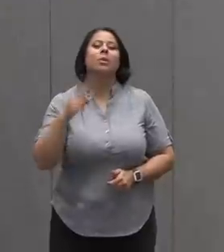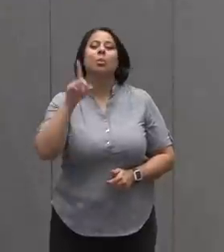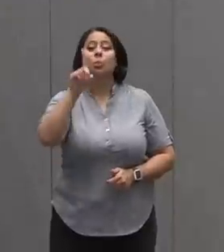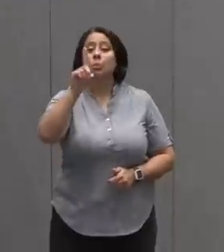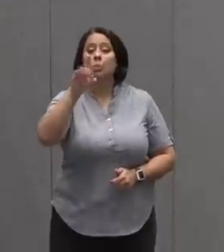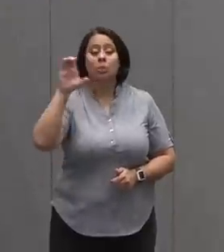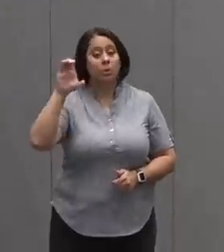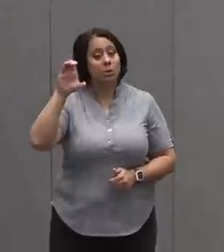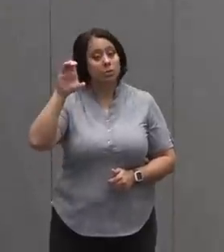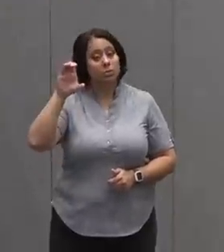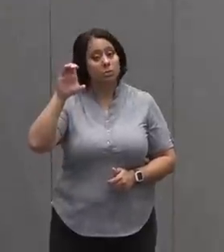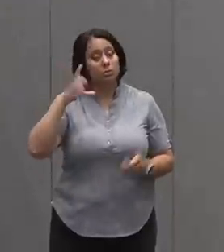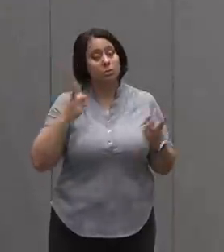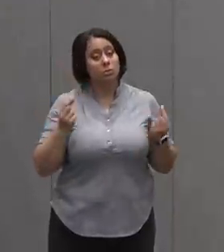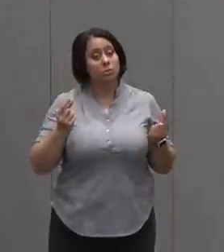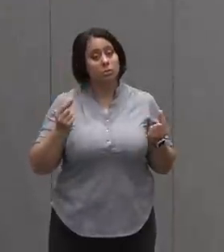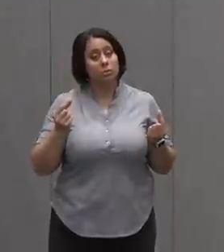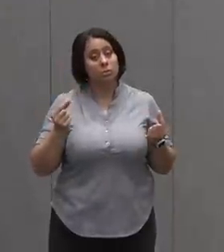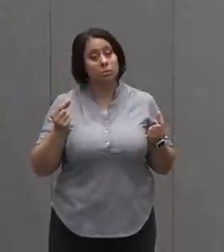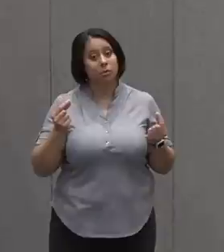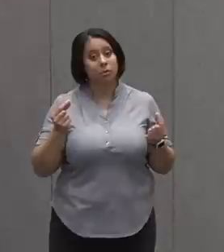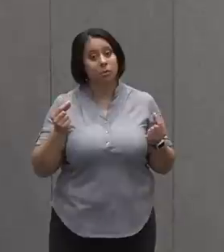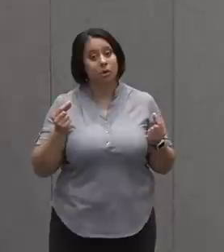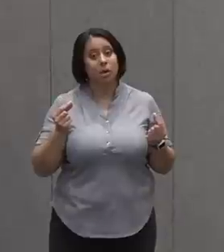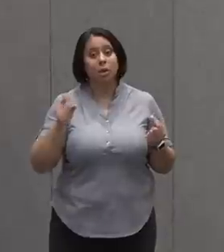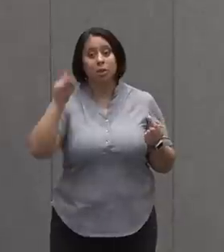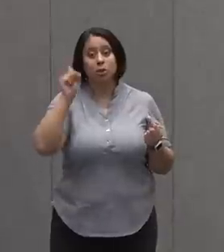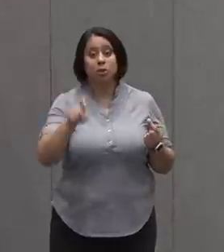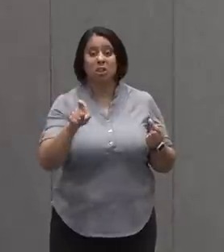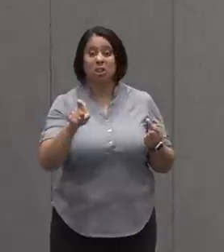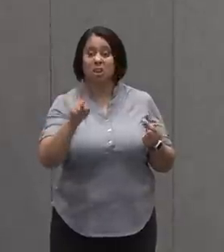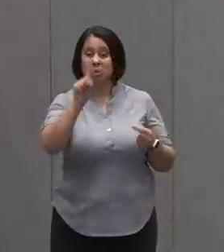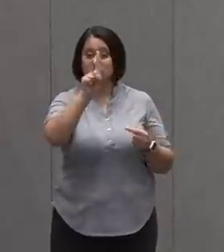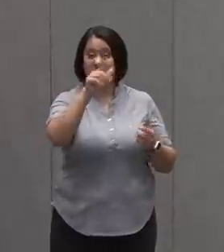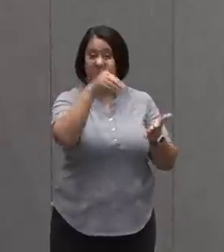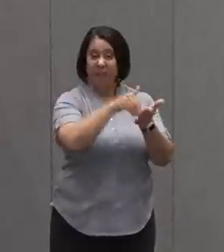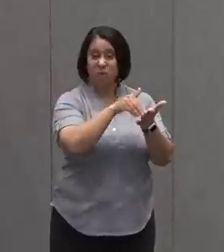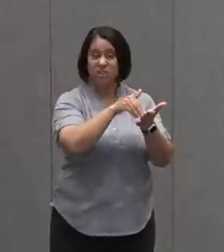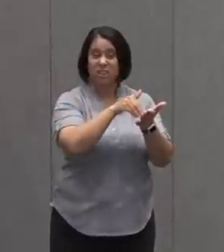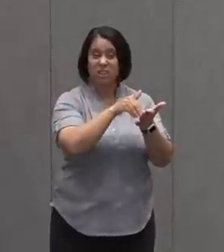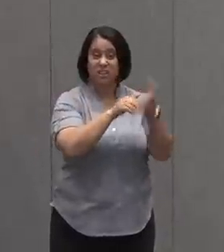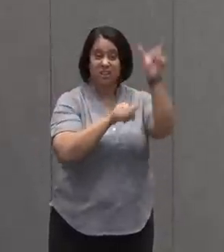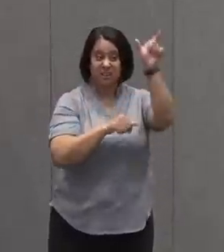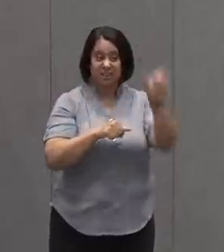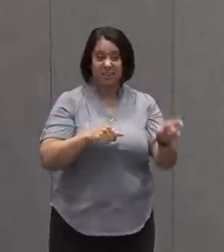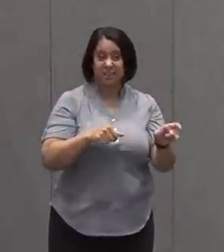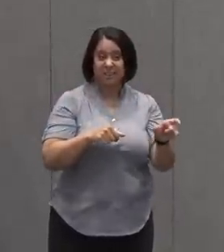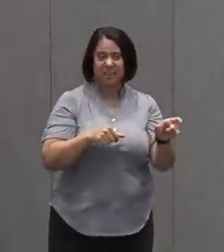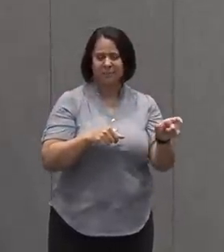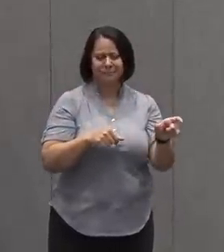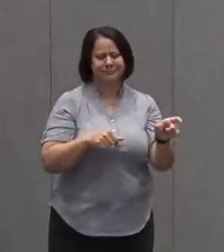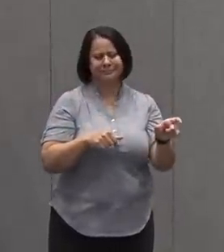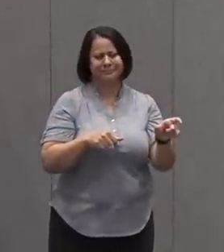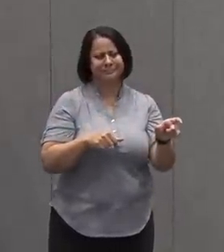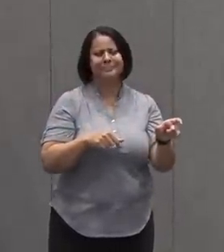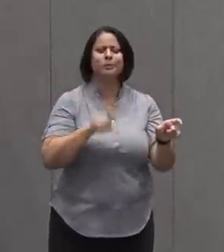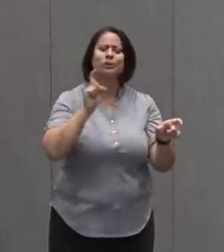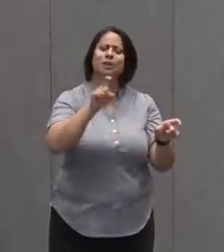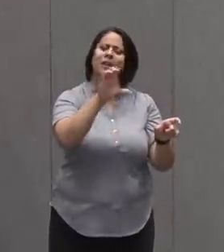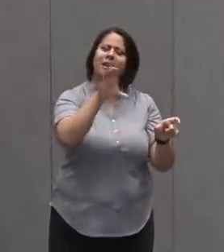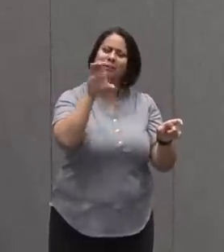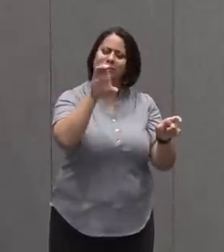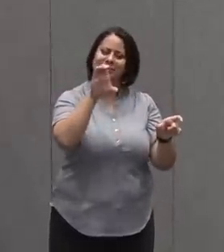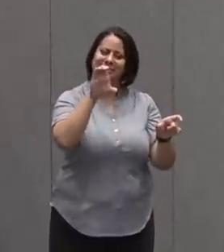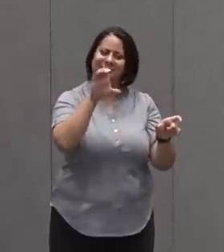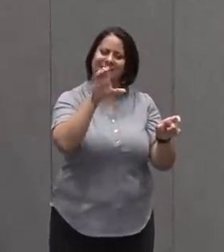about 100 more? Should I go to the thousands to look for that? Oh, No, silly. I'm going to go over here to the hundreds because